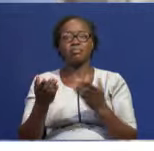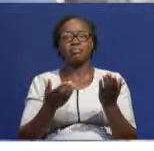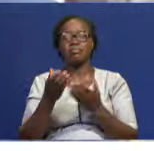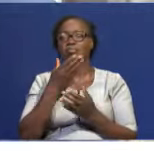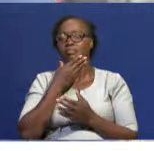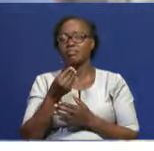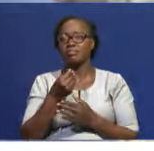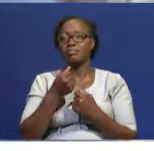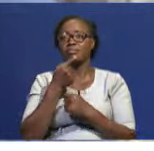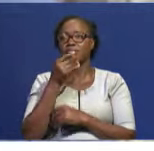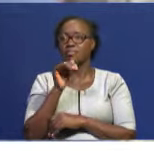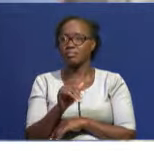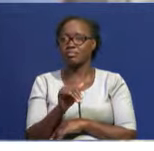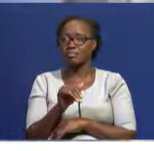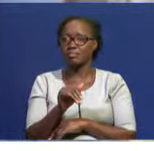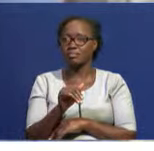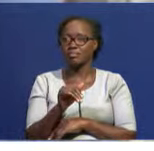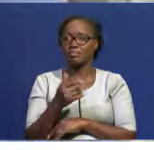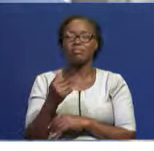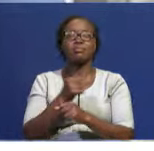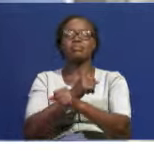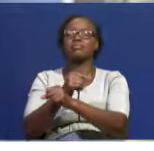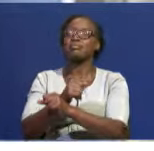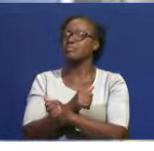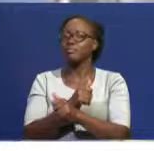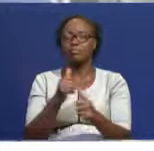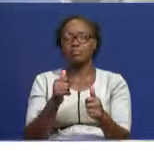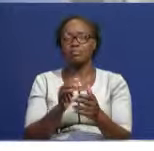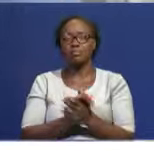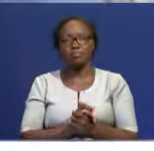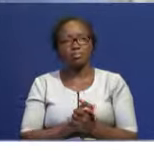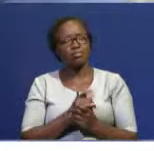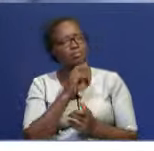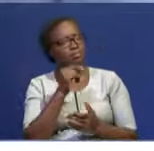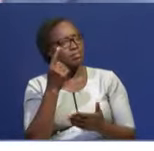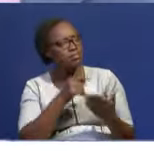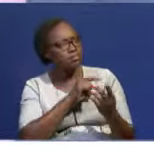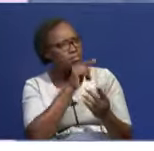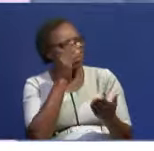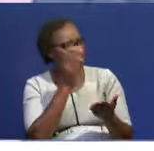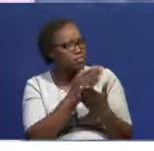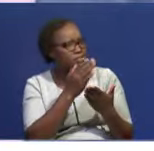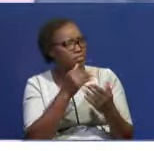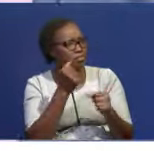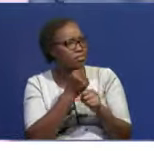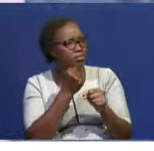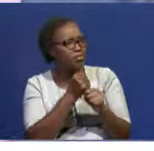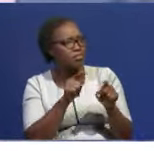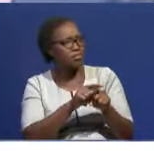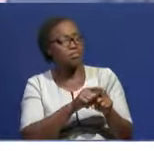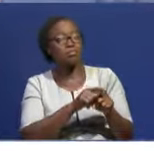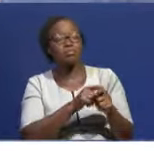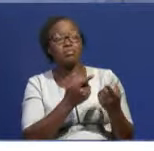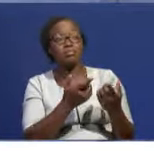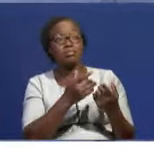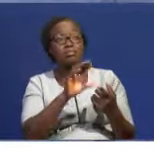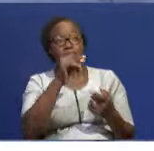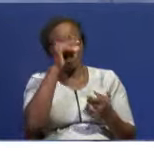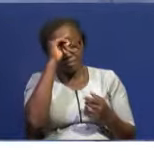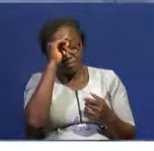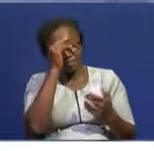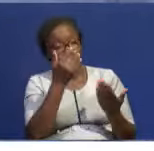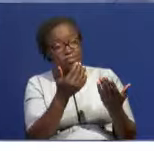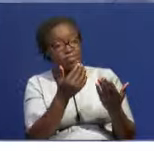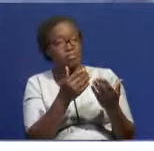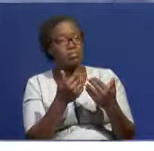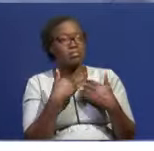businessmen, to make sure that we are well protected, because we have to do business. So what exactly are you doing as the county government? Right now we